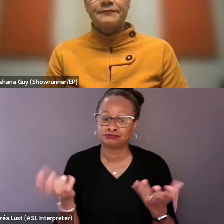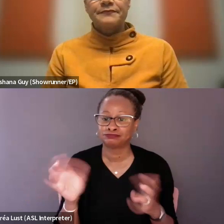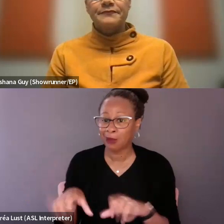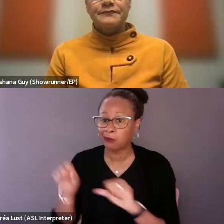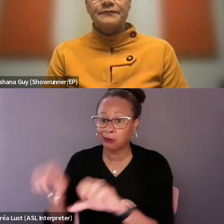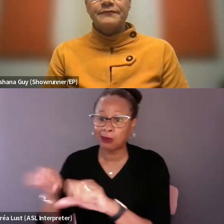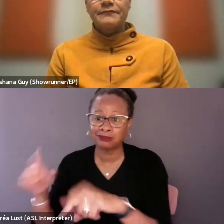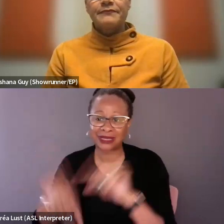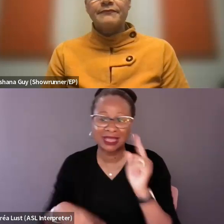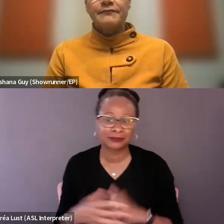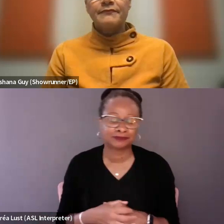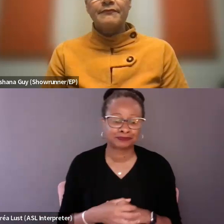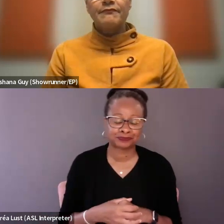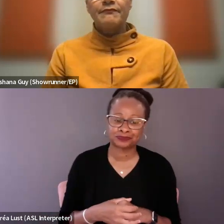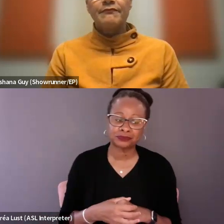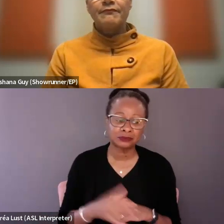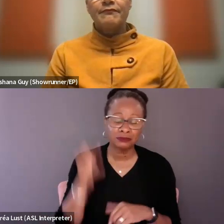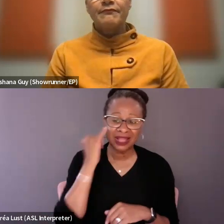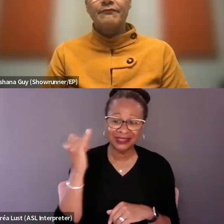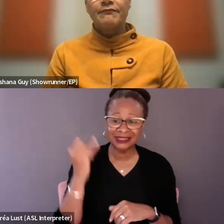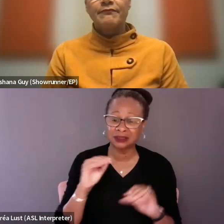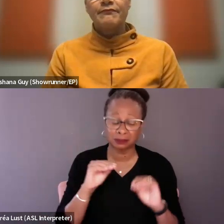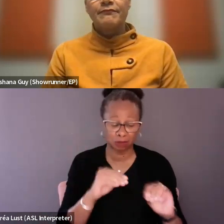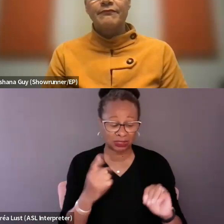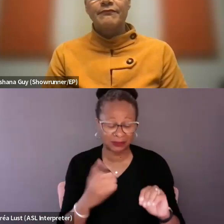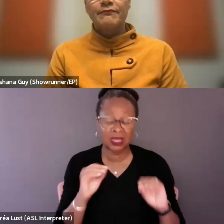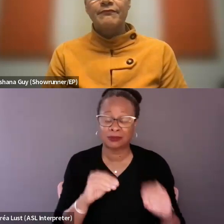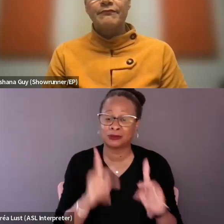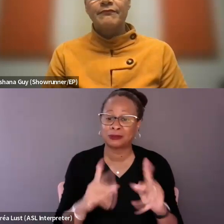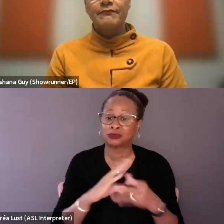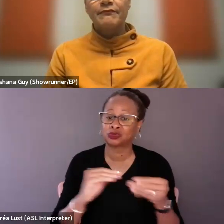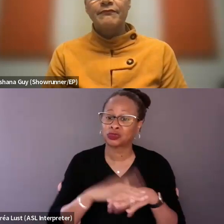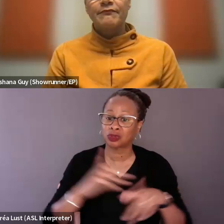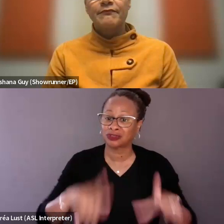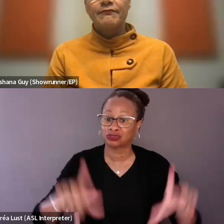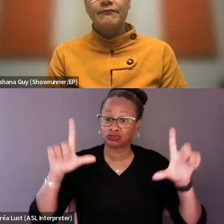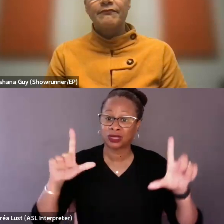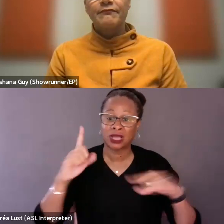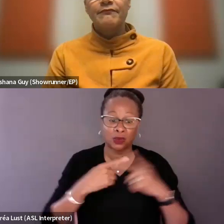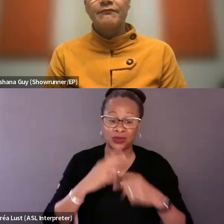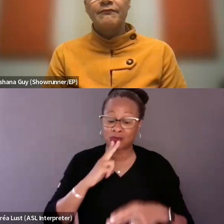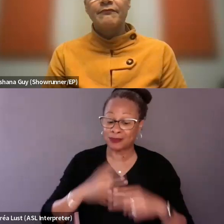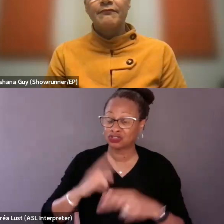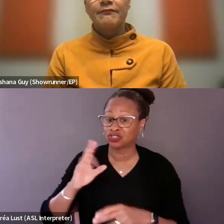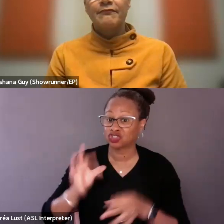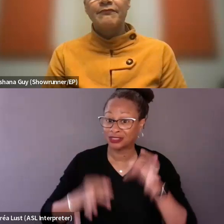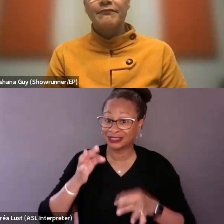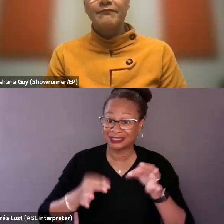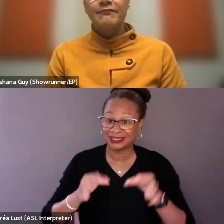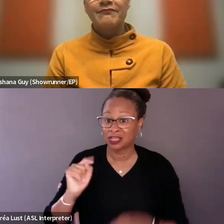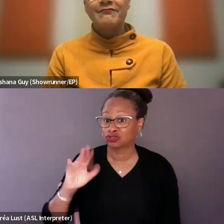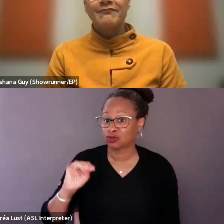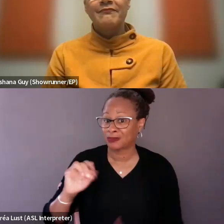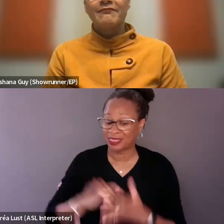adaptations can't. You know, the idea of putting something and putting people's stories on screen like this. And when you mentioned the Justice episode, that term,